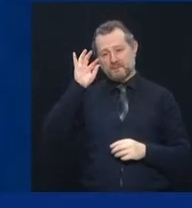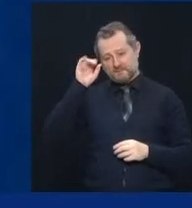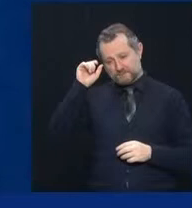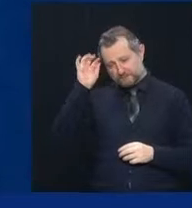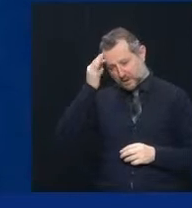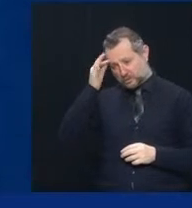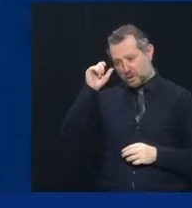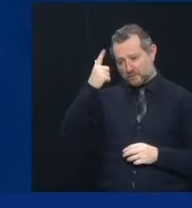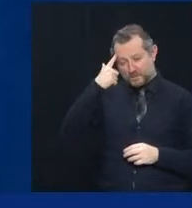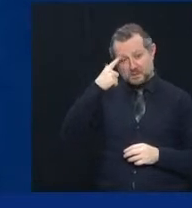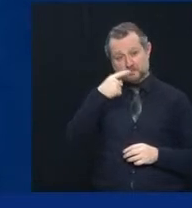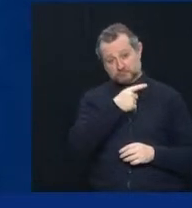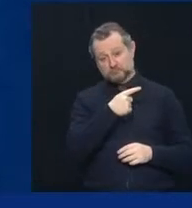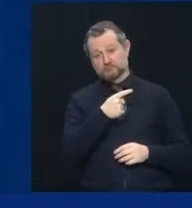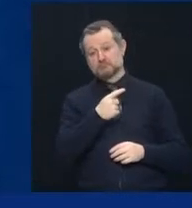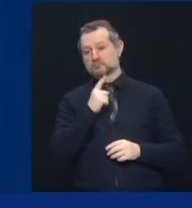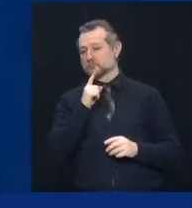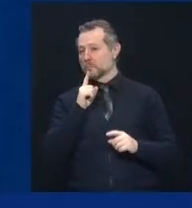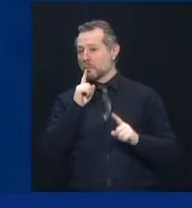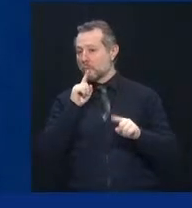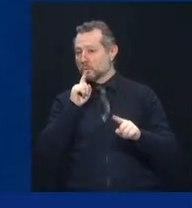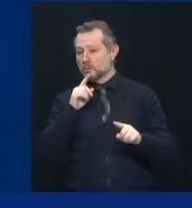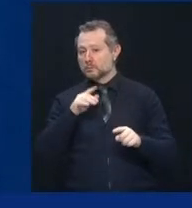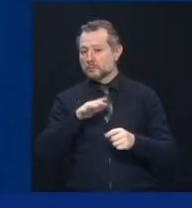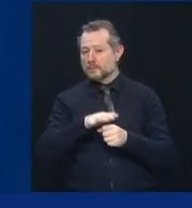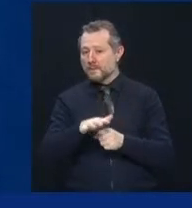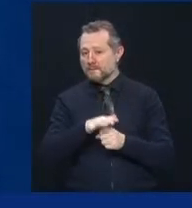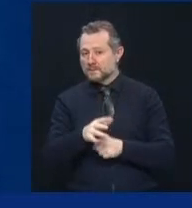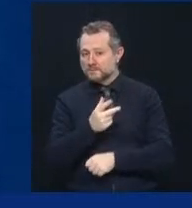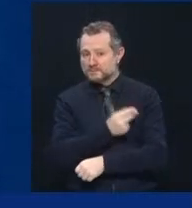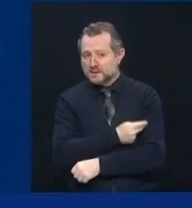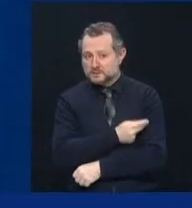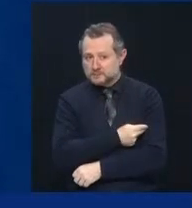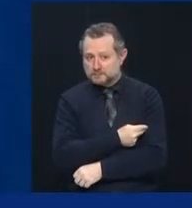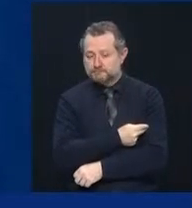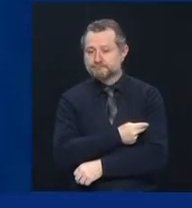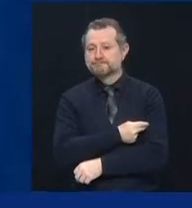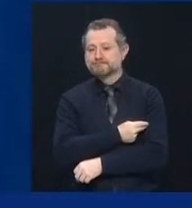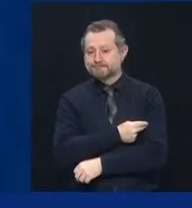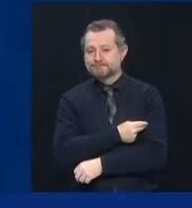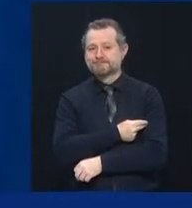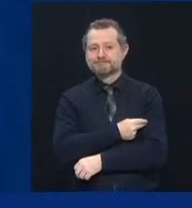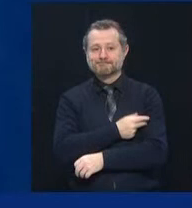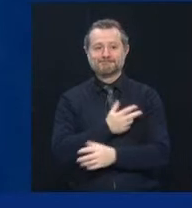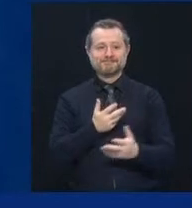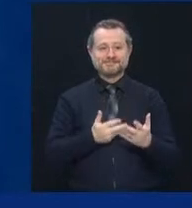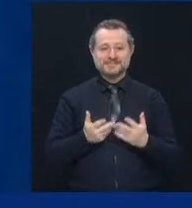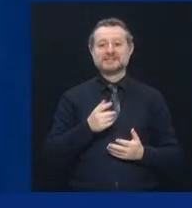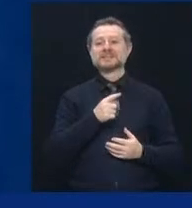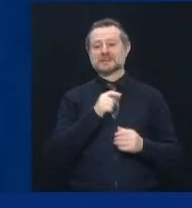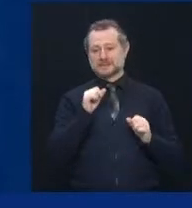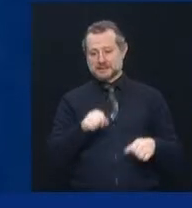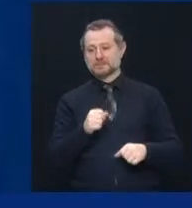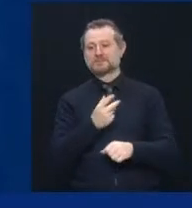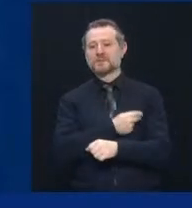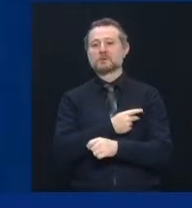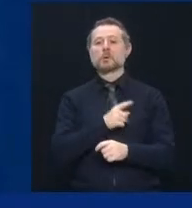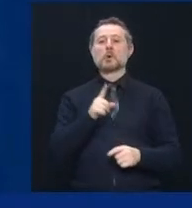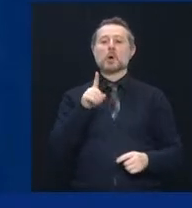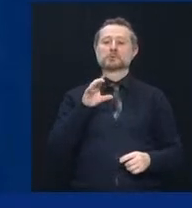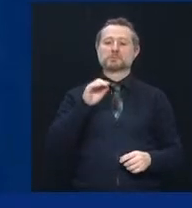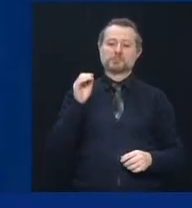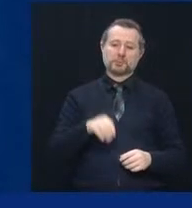ordered enough vaccine to vaccinate 100% of the country, which was